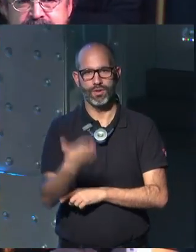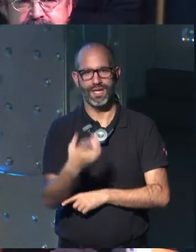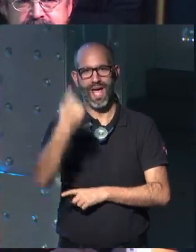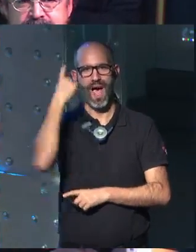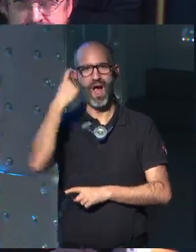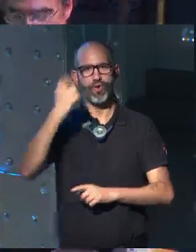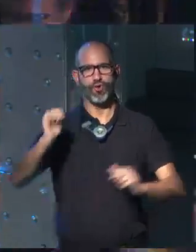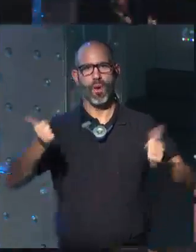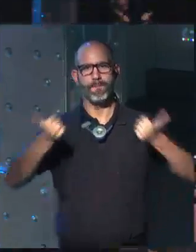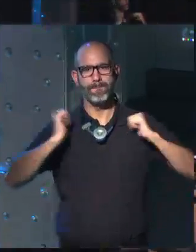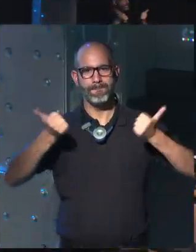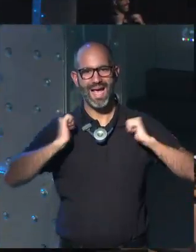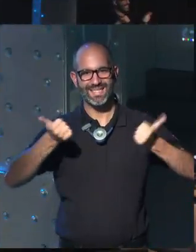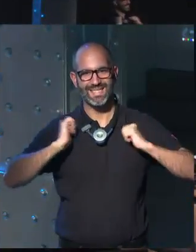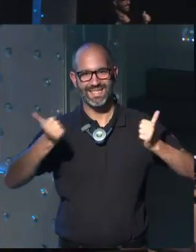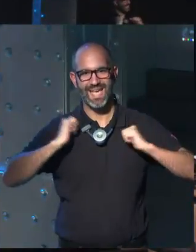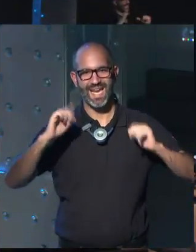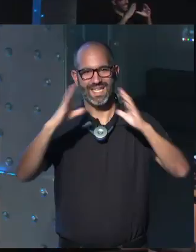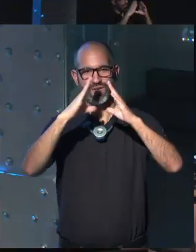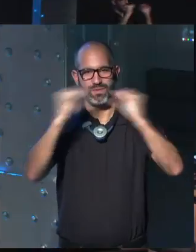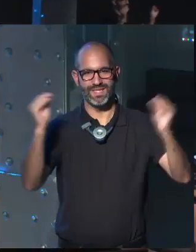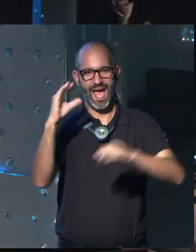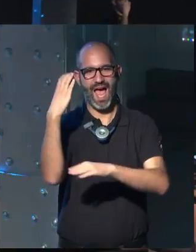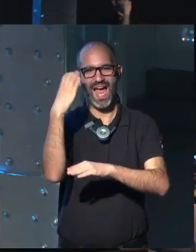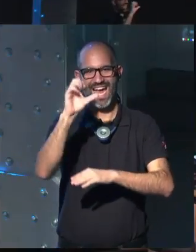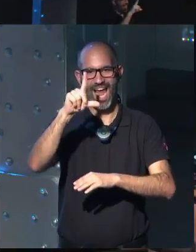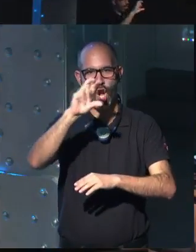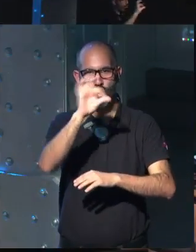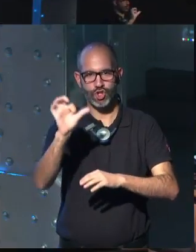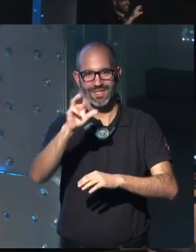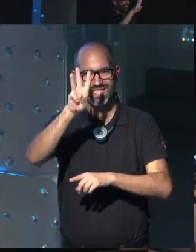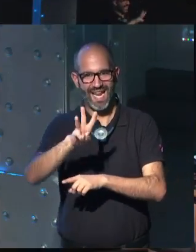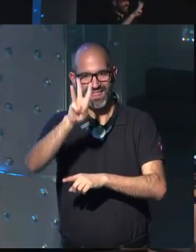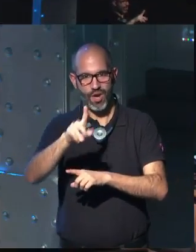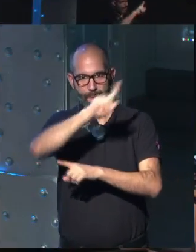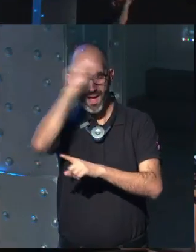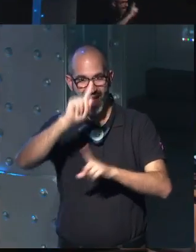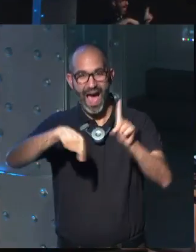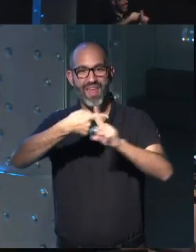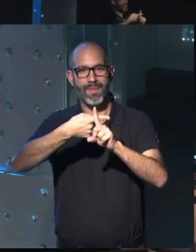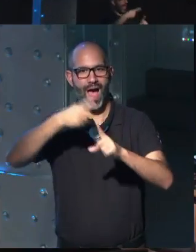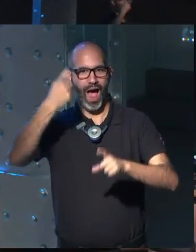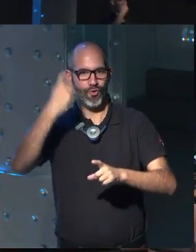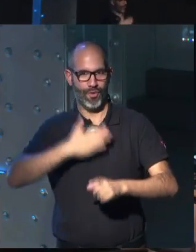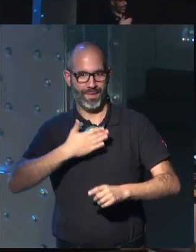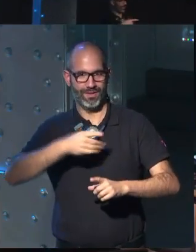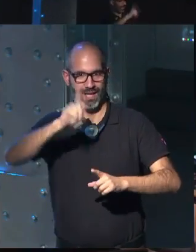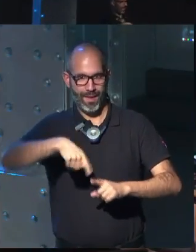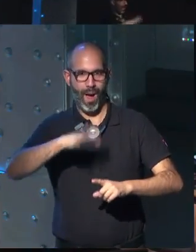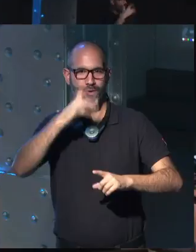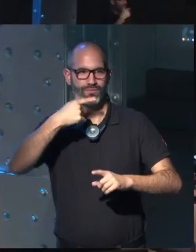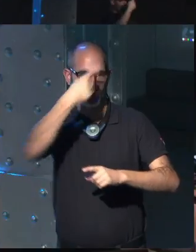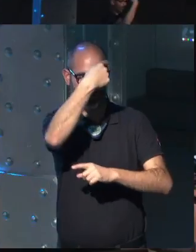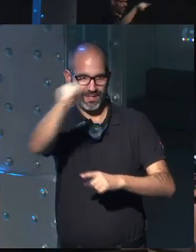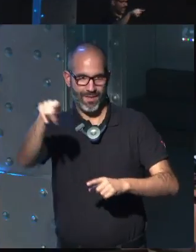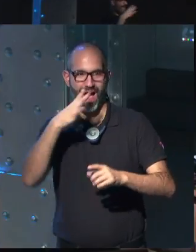lot of support, a link to the master's course of the University of King Charles III in Madrid. They're my students too, and they know a lot